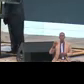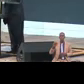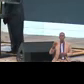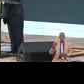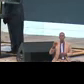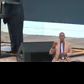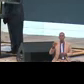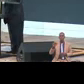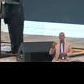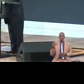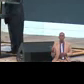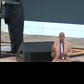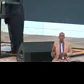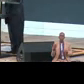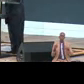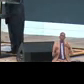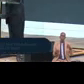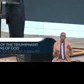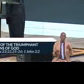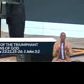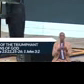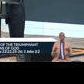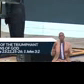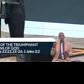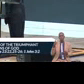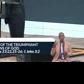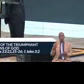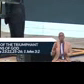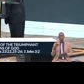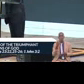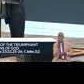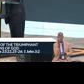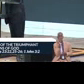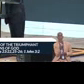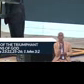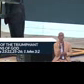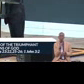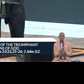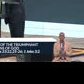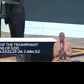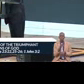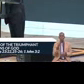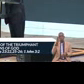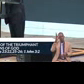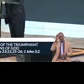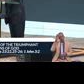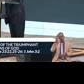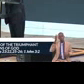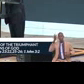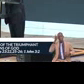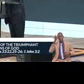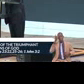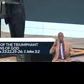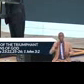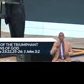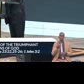27. The curse is a work of the devil. Disease, a work of the